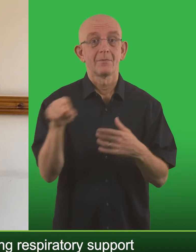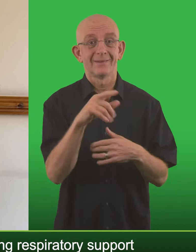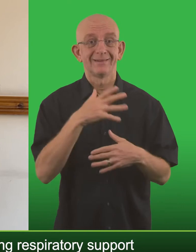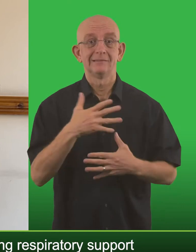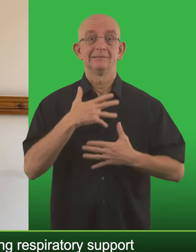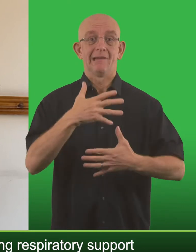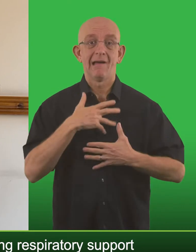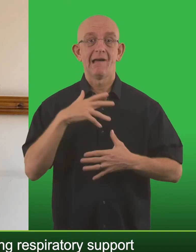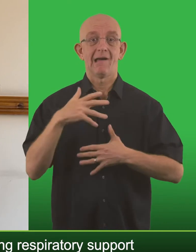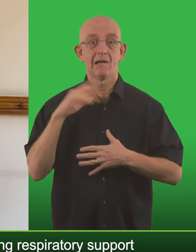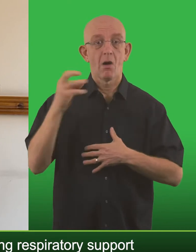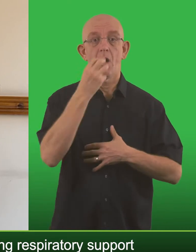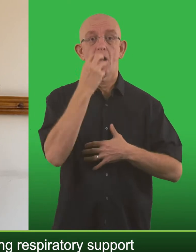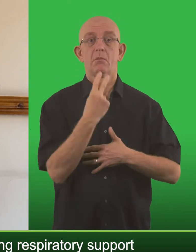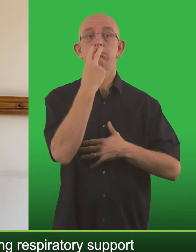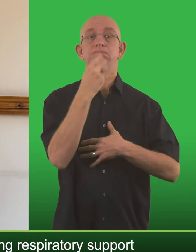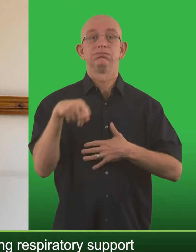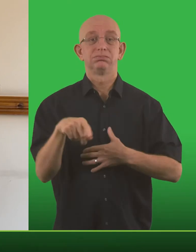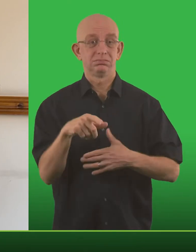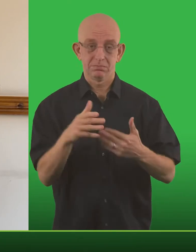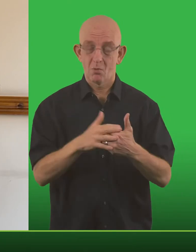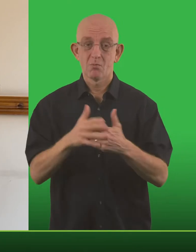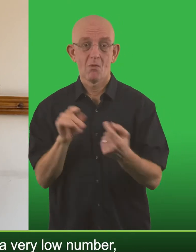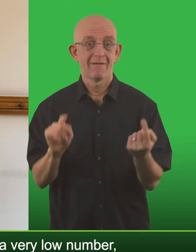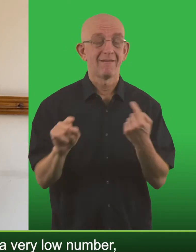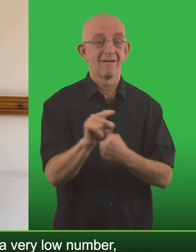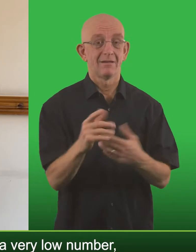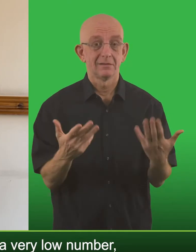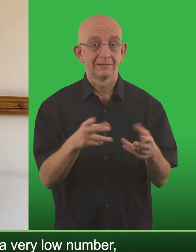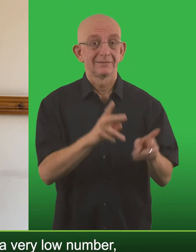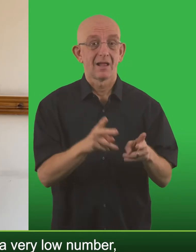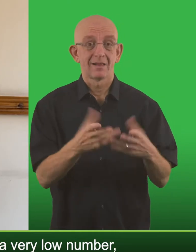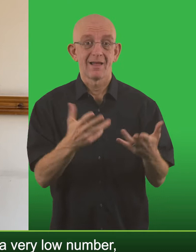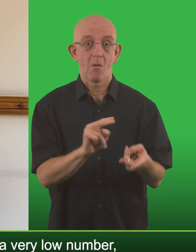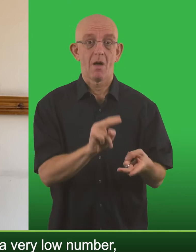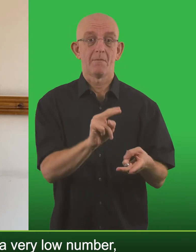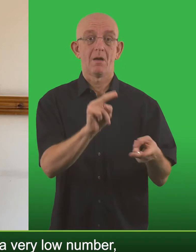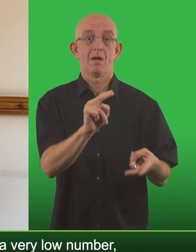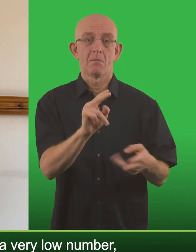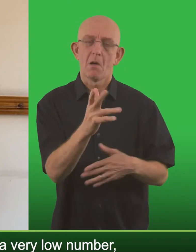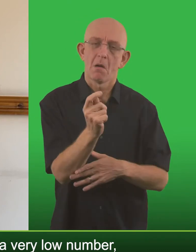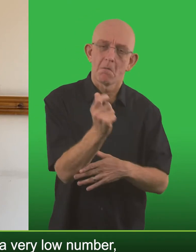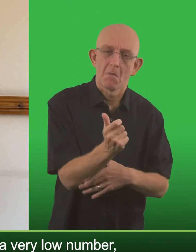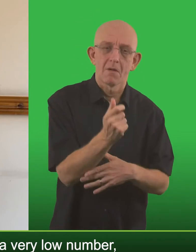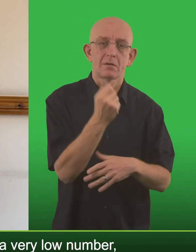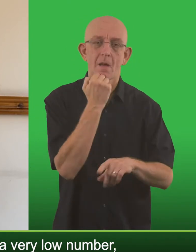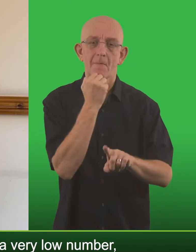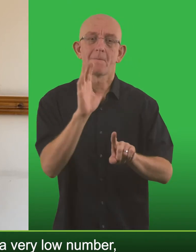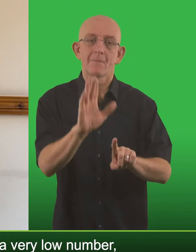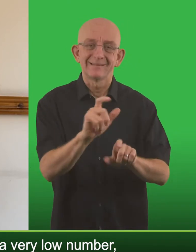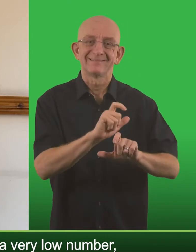people who are needing respiratory support continues to increase. Deaths have started to rise again. A very low number,